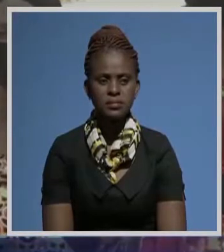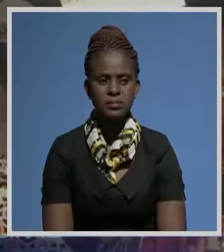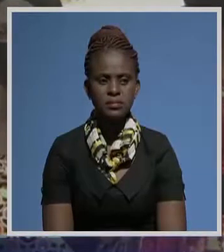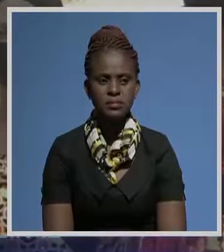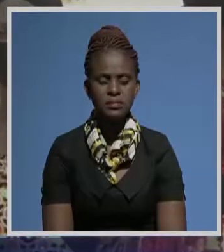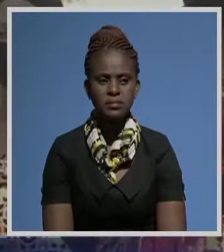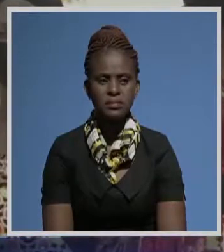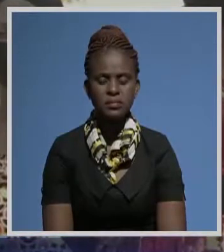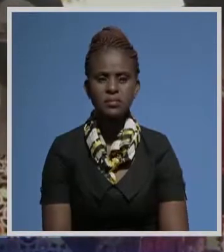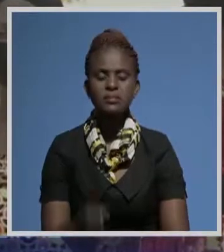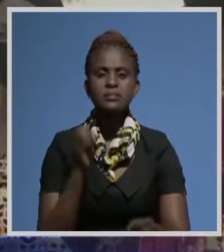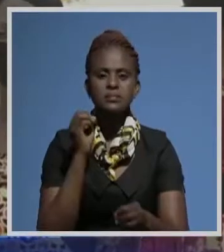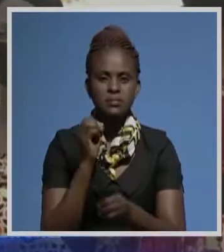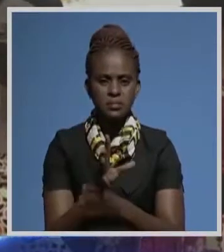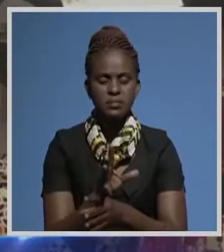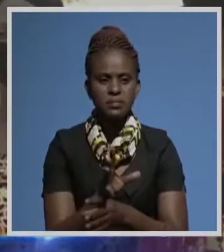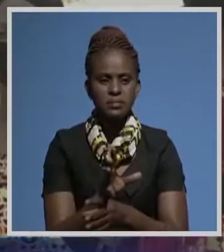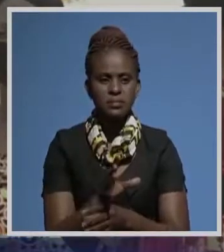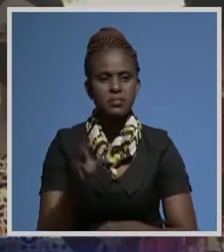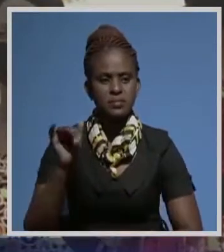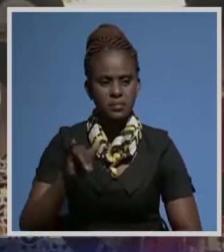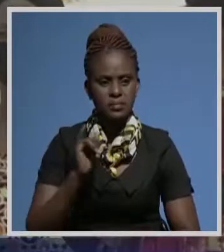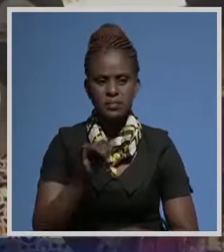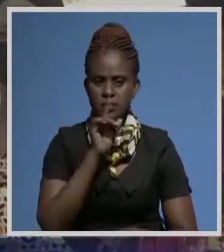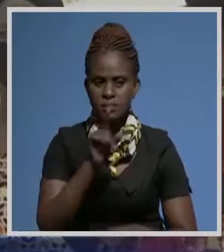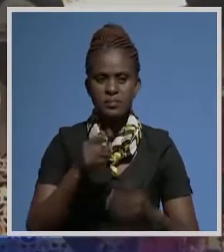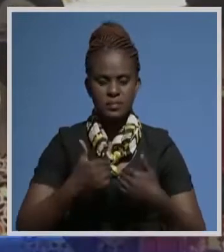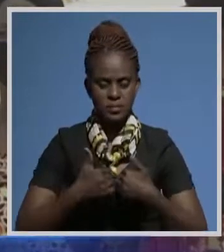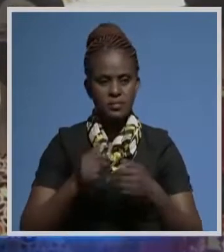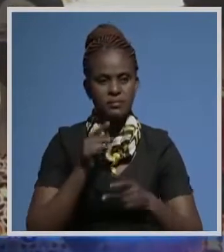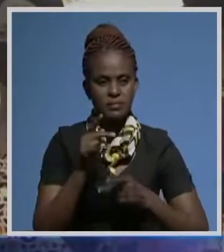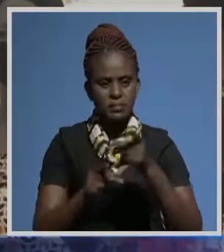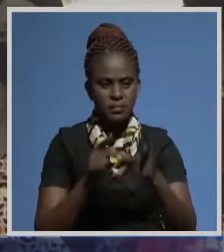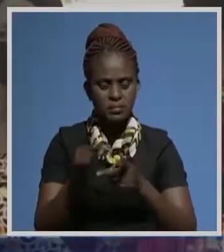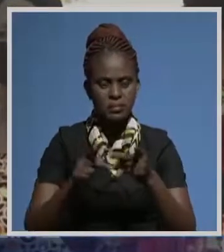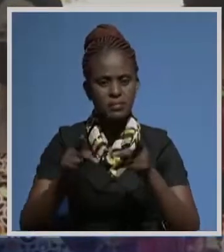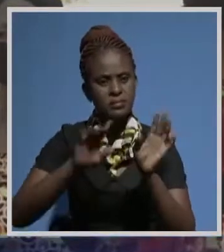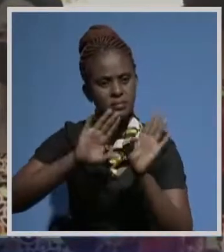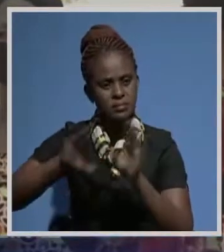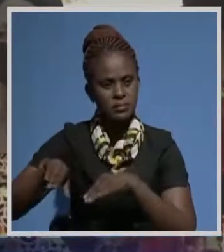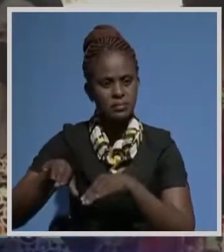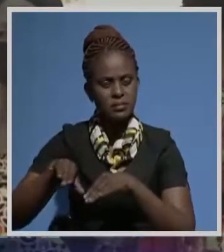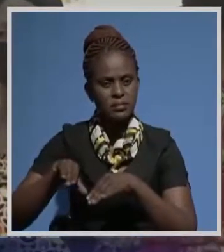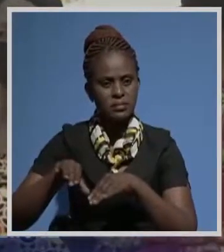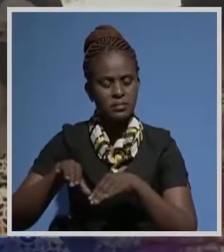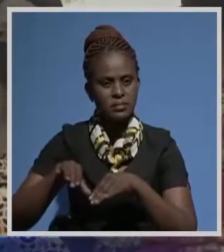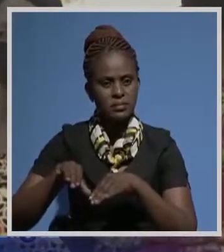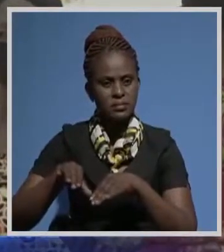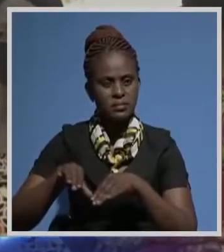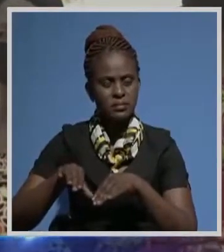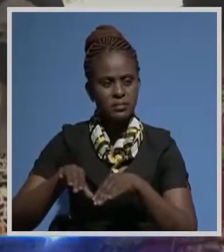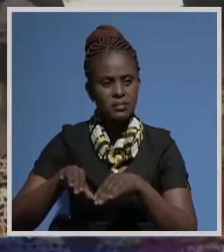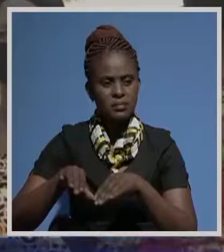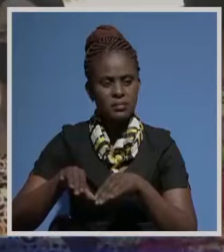because it's already in the process of abandoning its activities here in